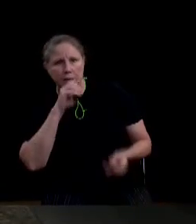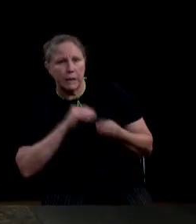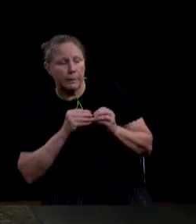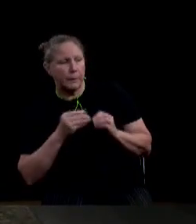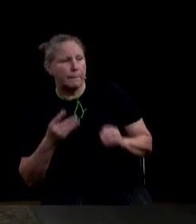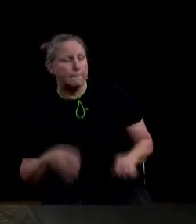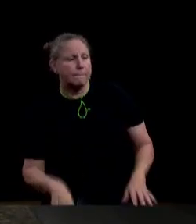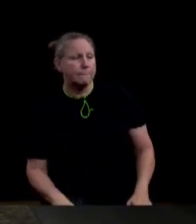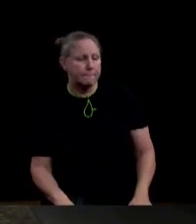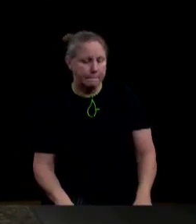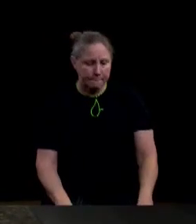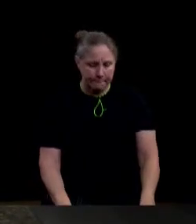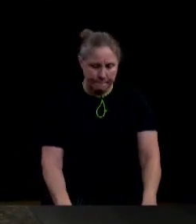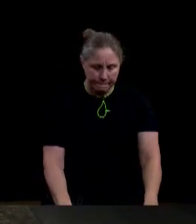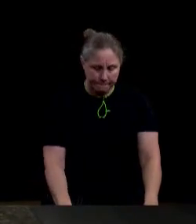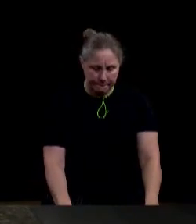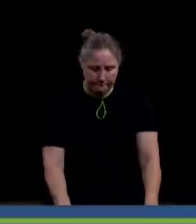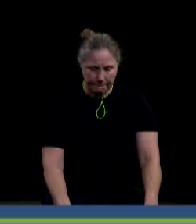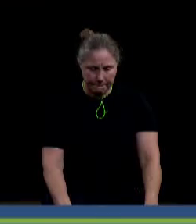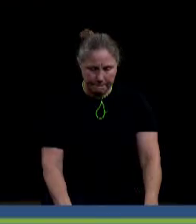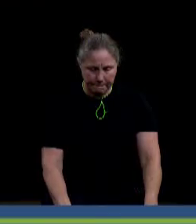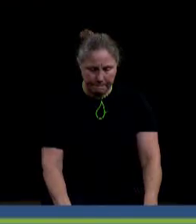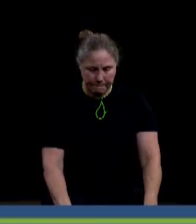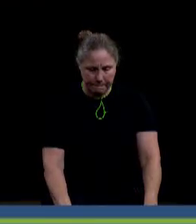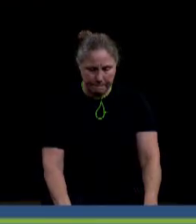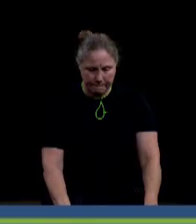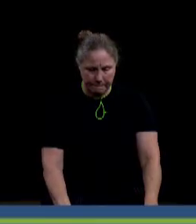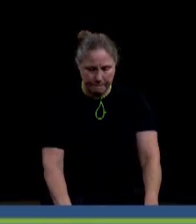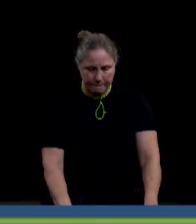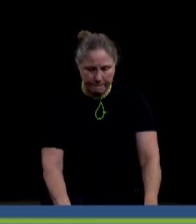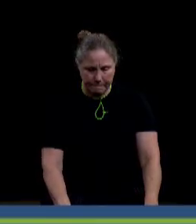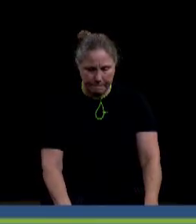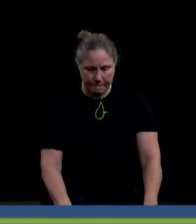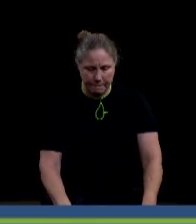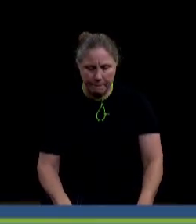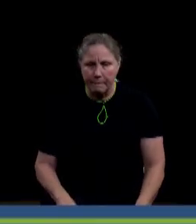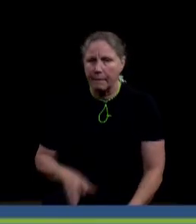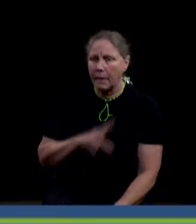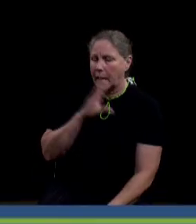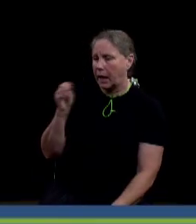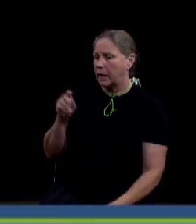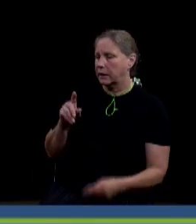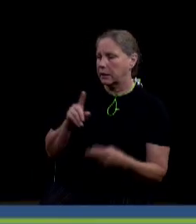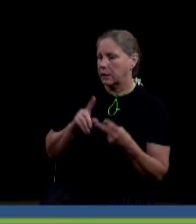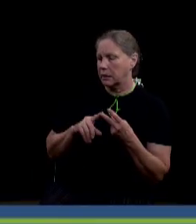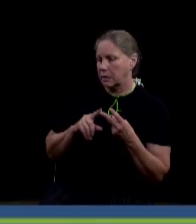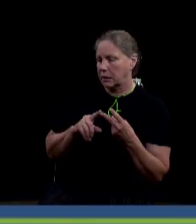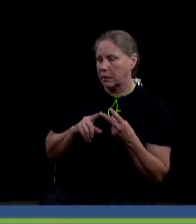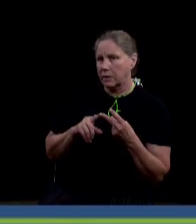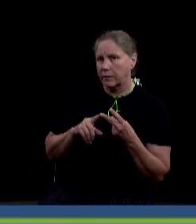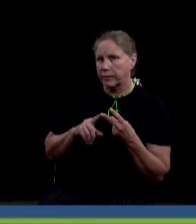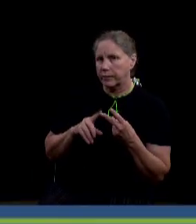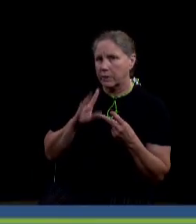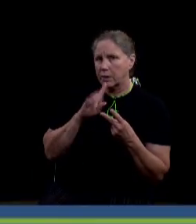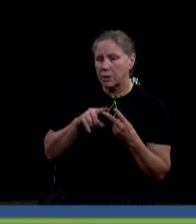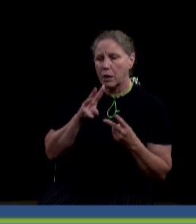And to speak to Councilmember Meek, about